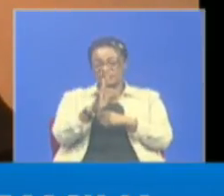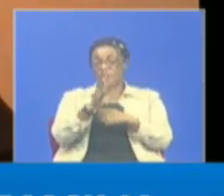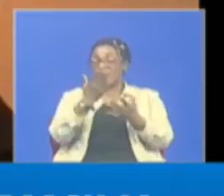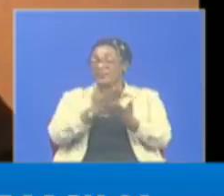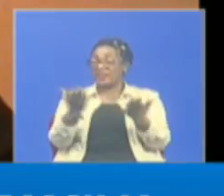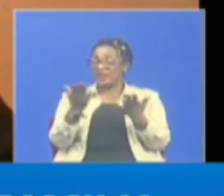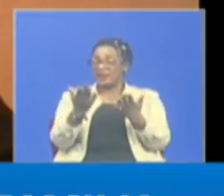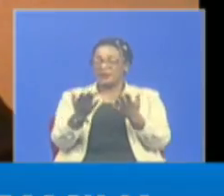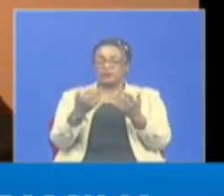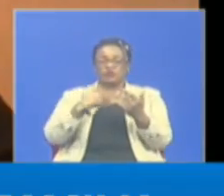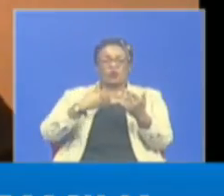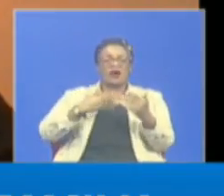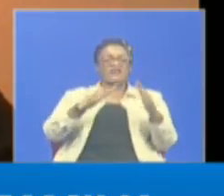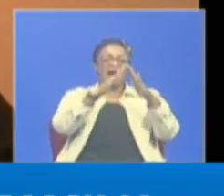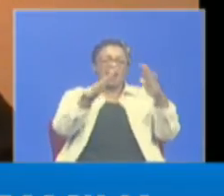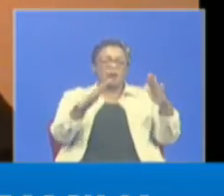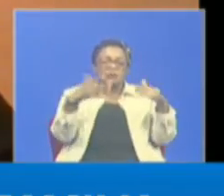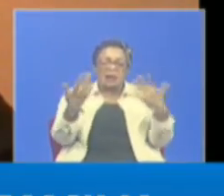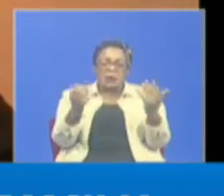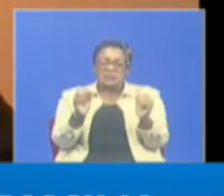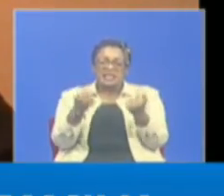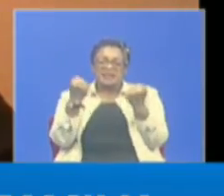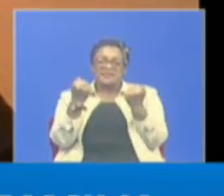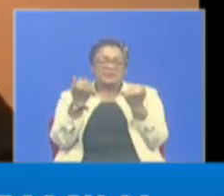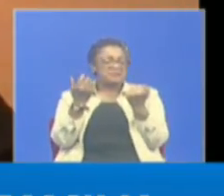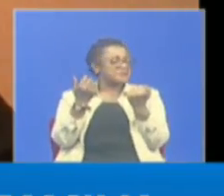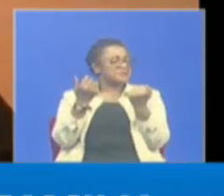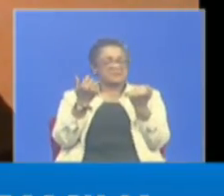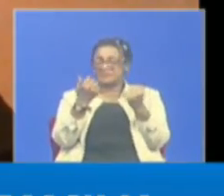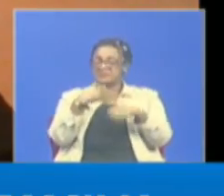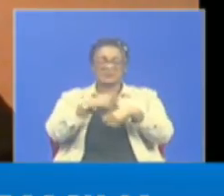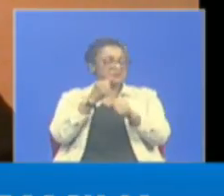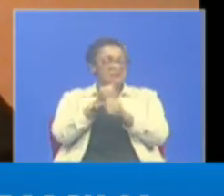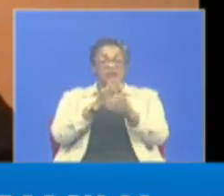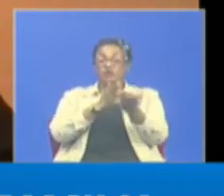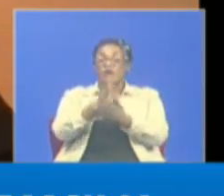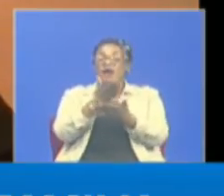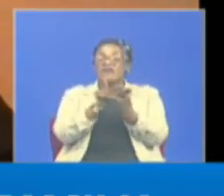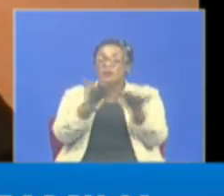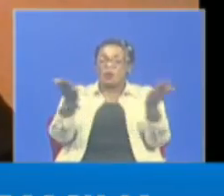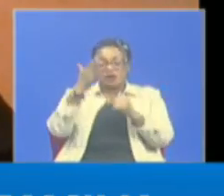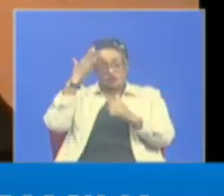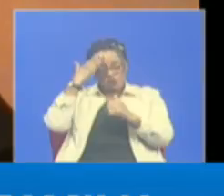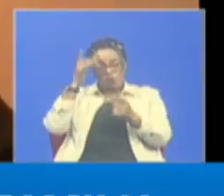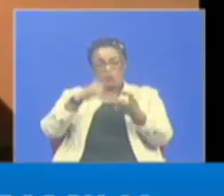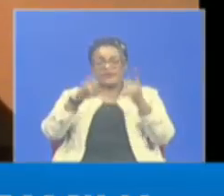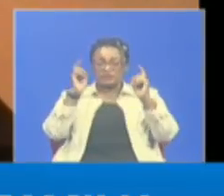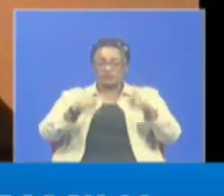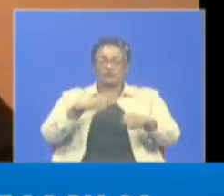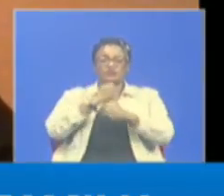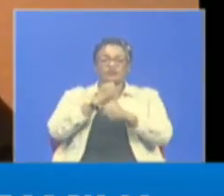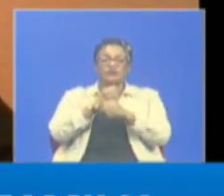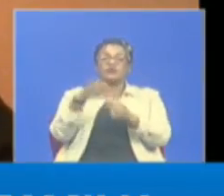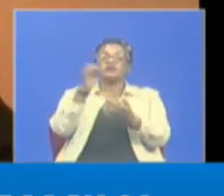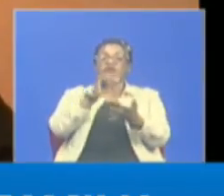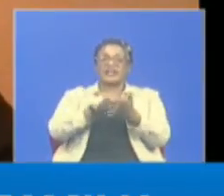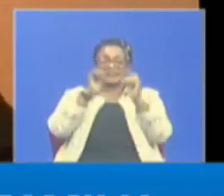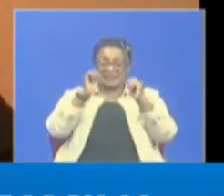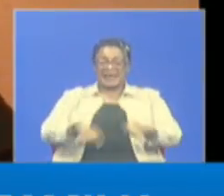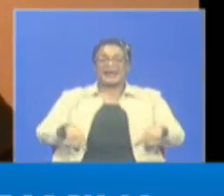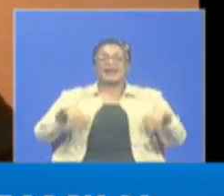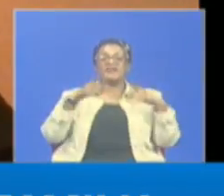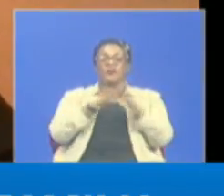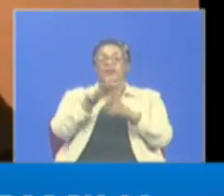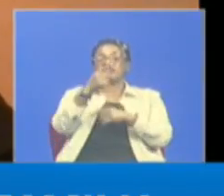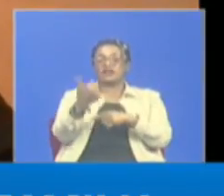up the safe houses, but try and make sure that everybody knows what they are supposed to do so that they can be able to live with each other in